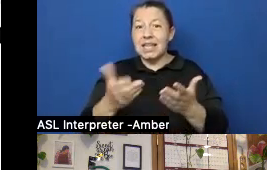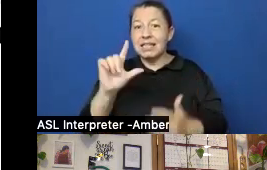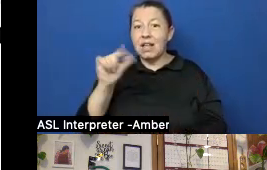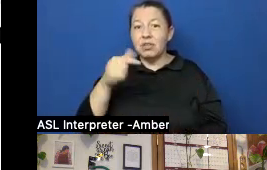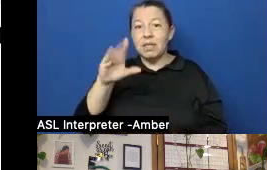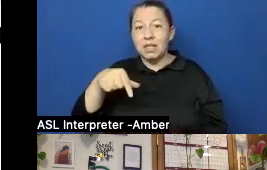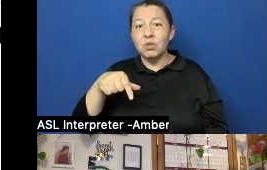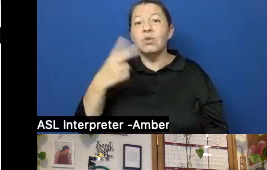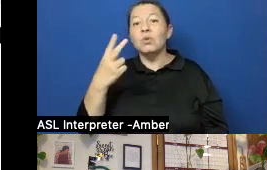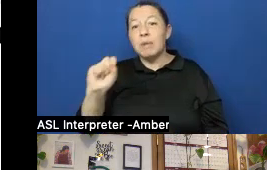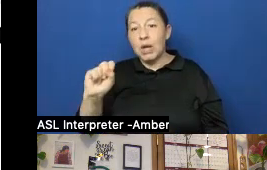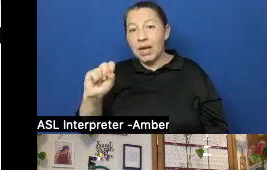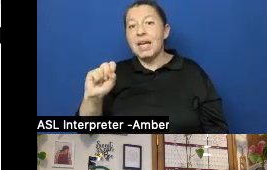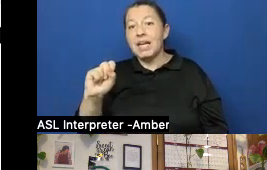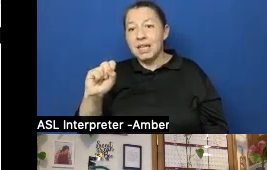LGBTQ two-spirit